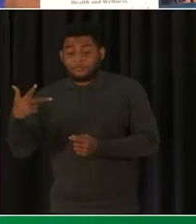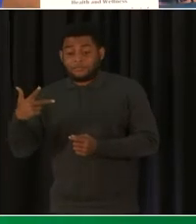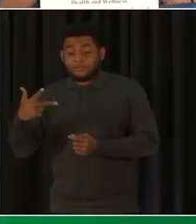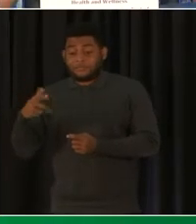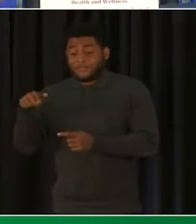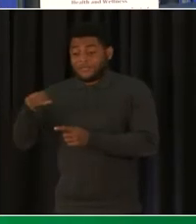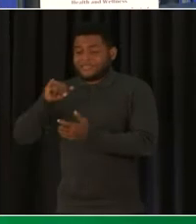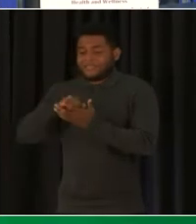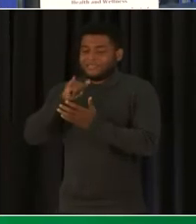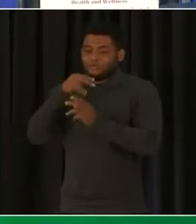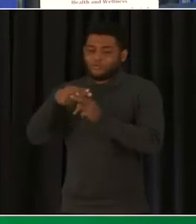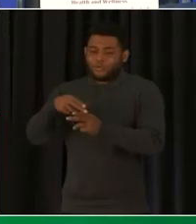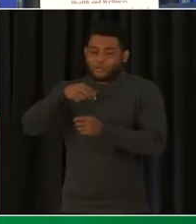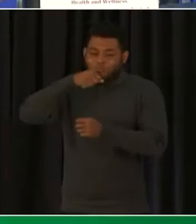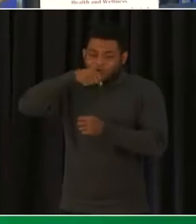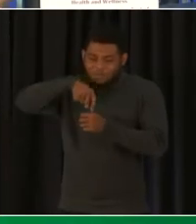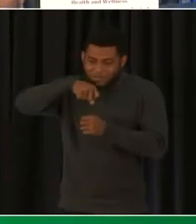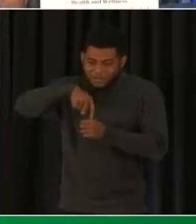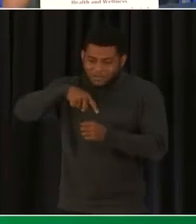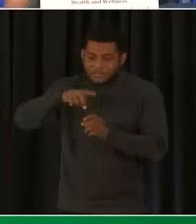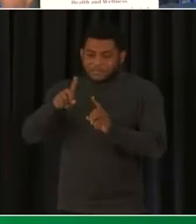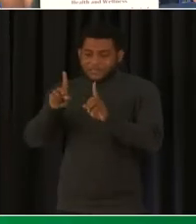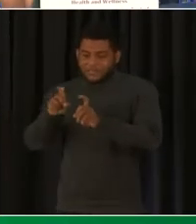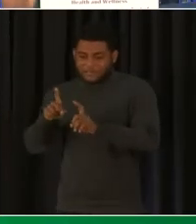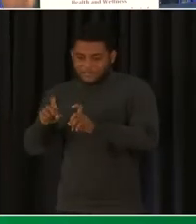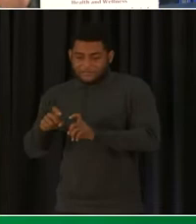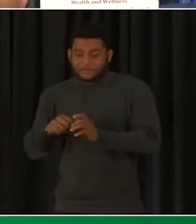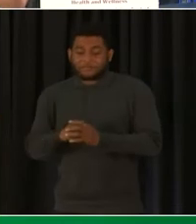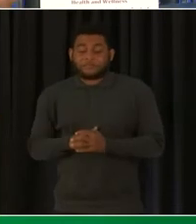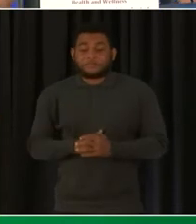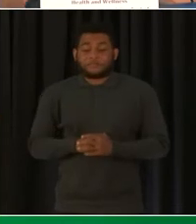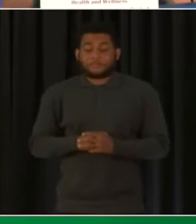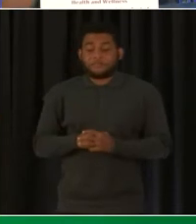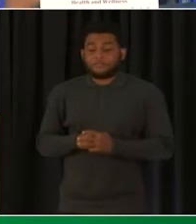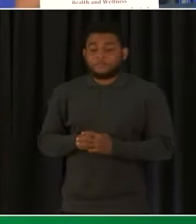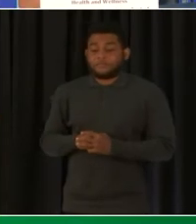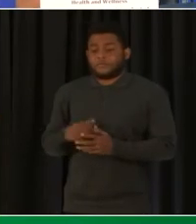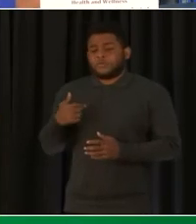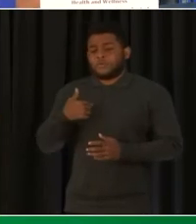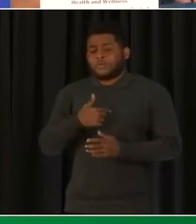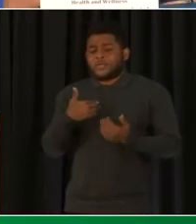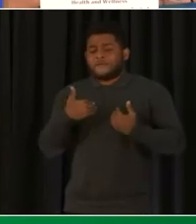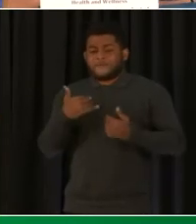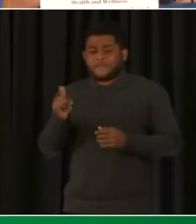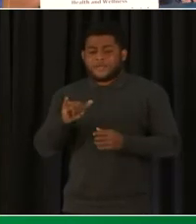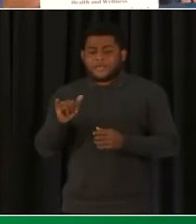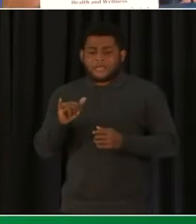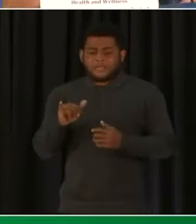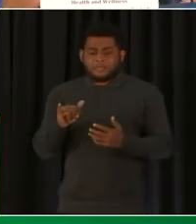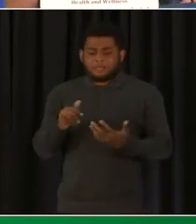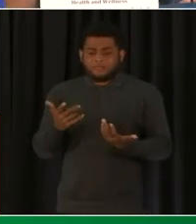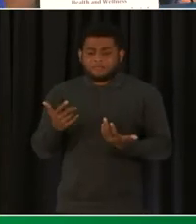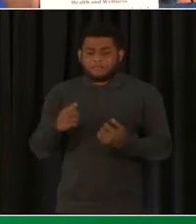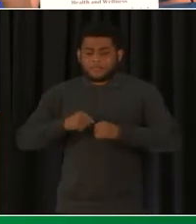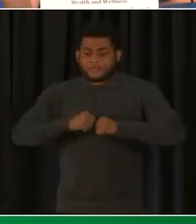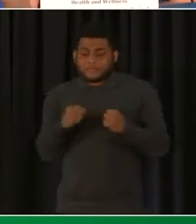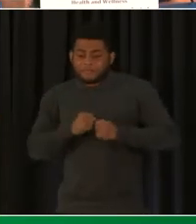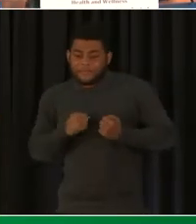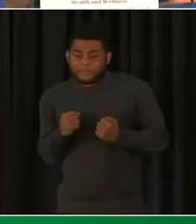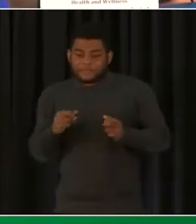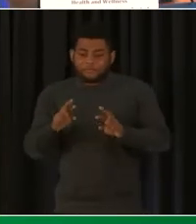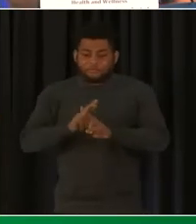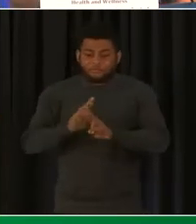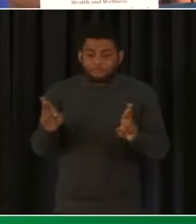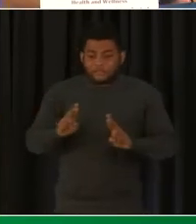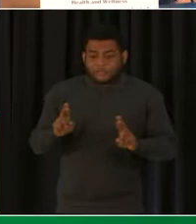are 3 overarching buckets within the space to get ready for and implement the test. First